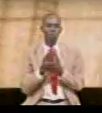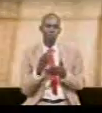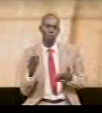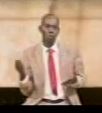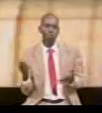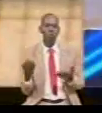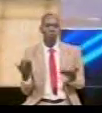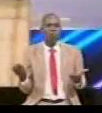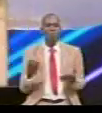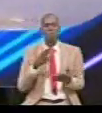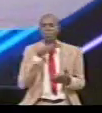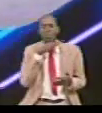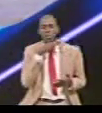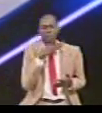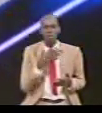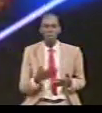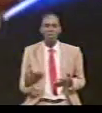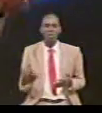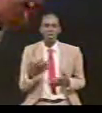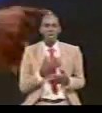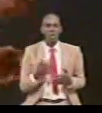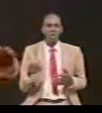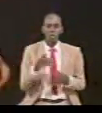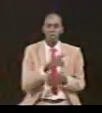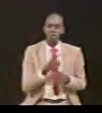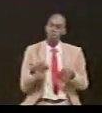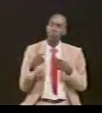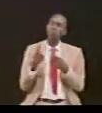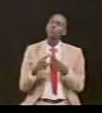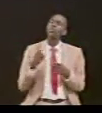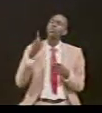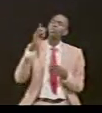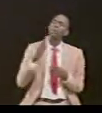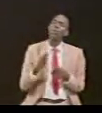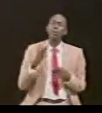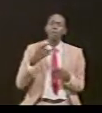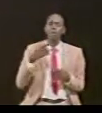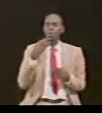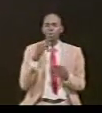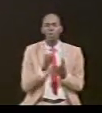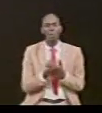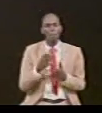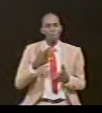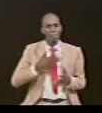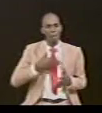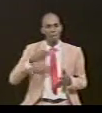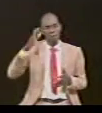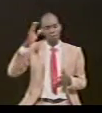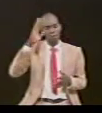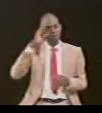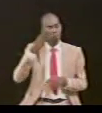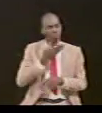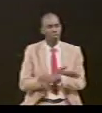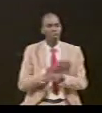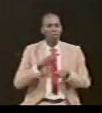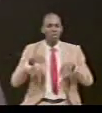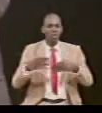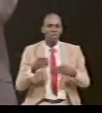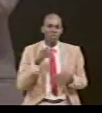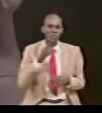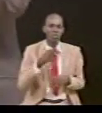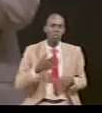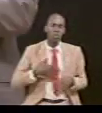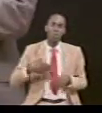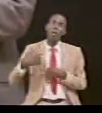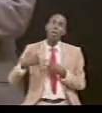demonstrates defilement. And then you go to God, he says, my son, give me thine heart. This is